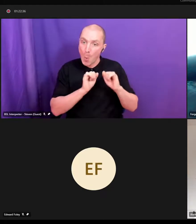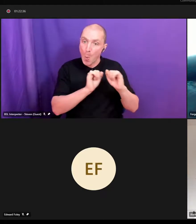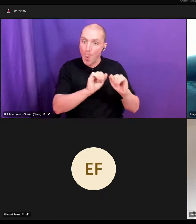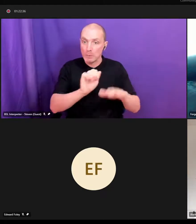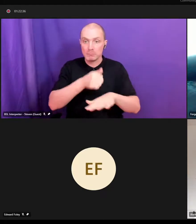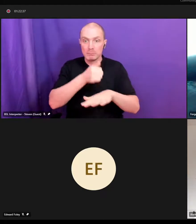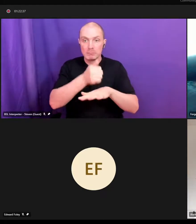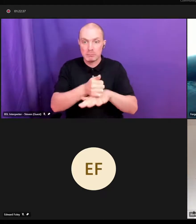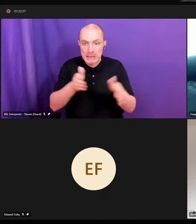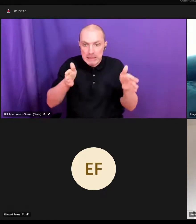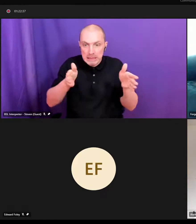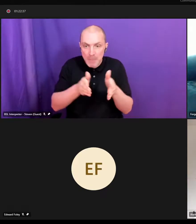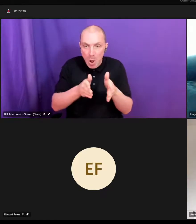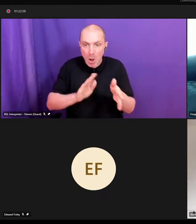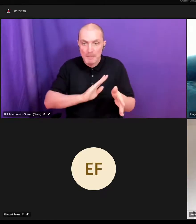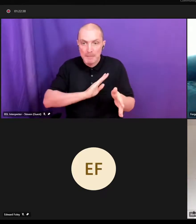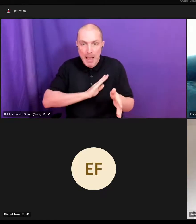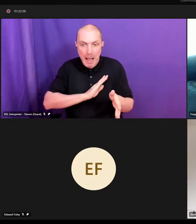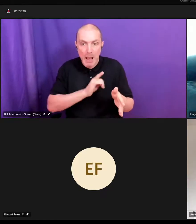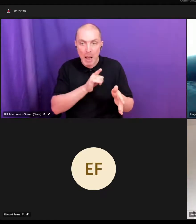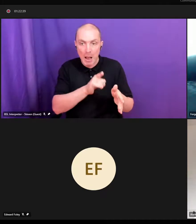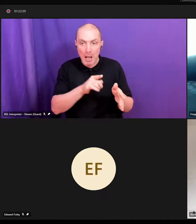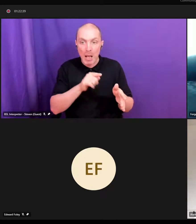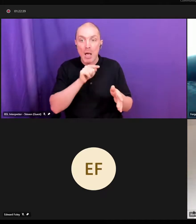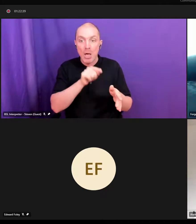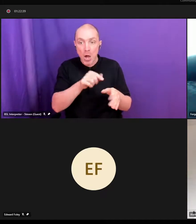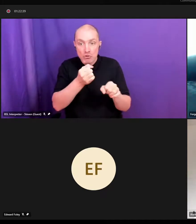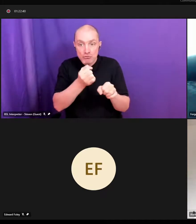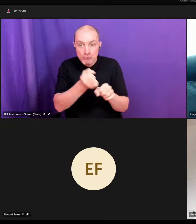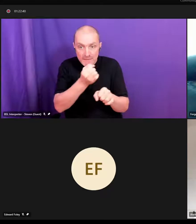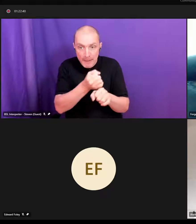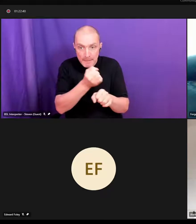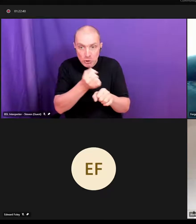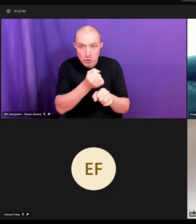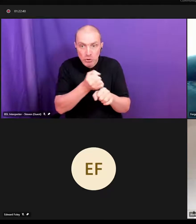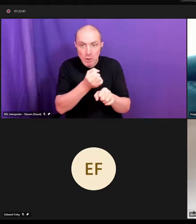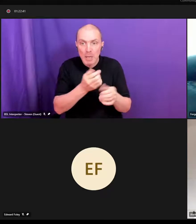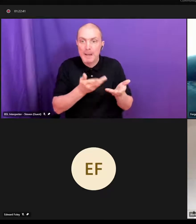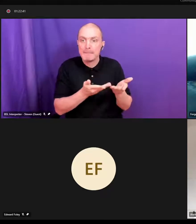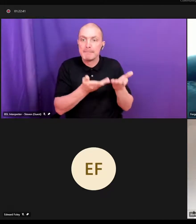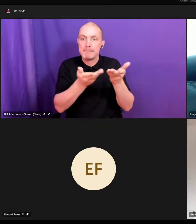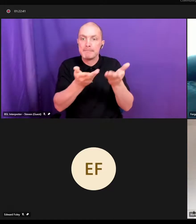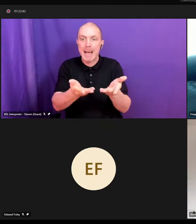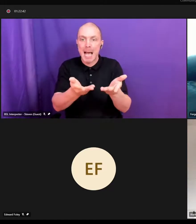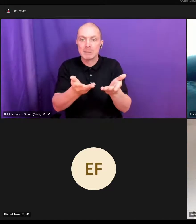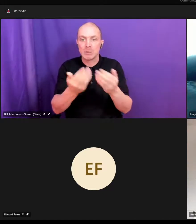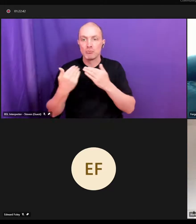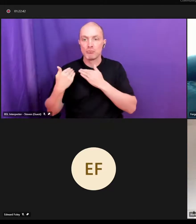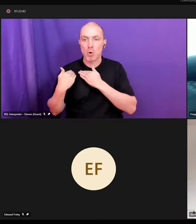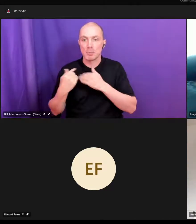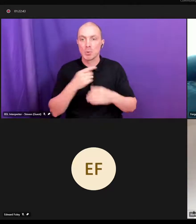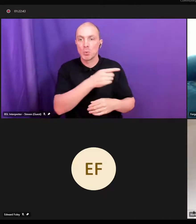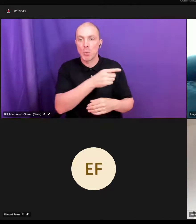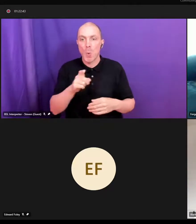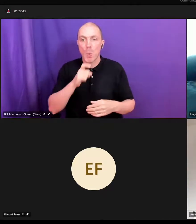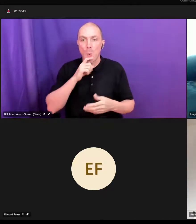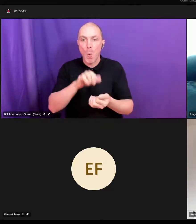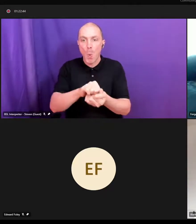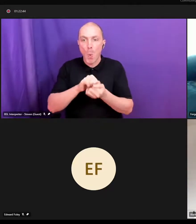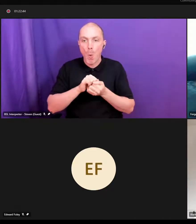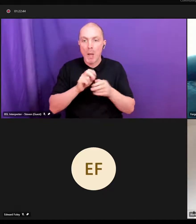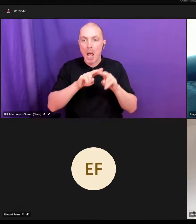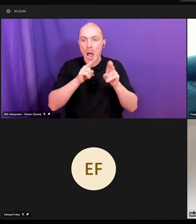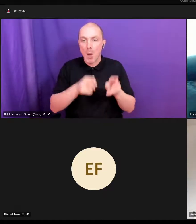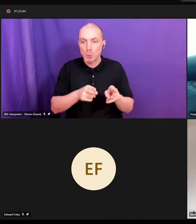the ongoing refurbishment and maintenance is then usually passed on to the house owners. So there is more than 233 play areas across South